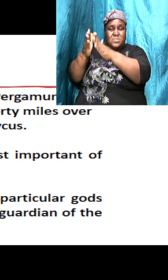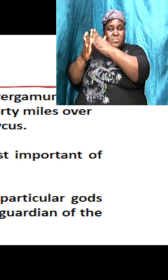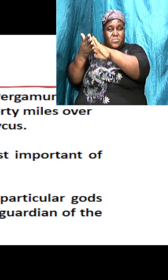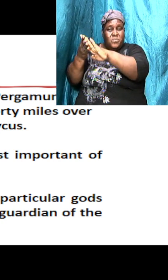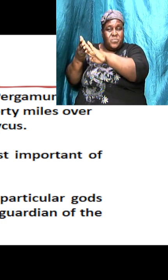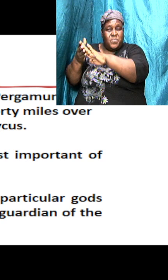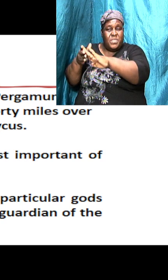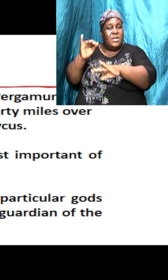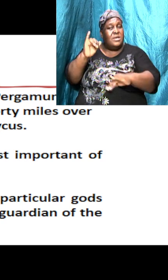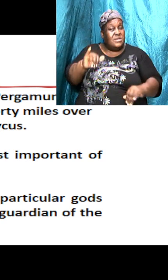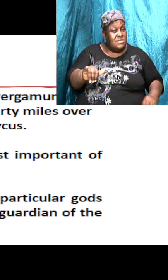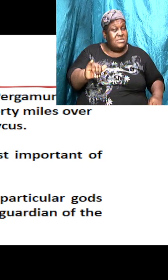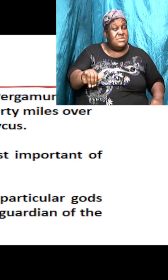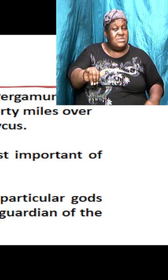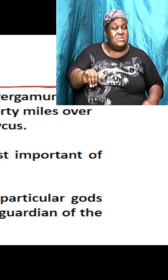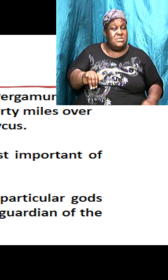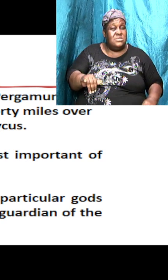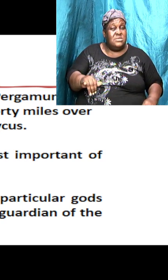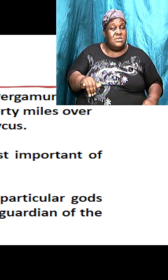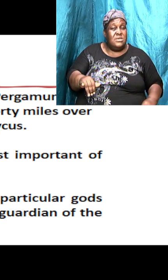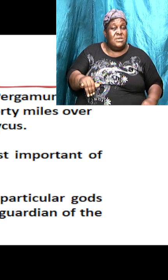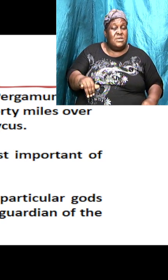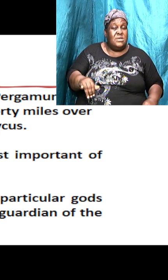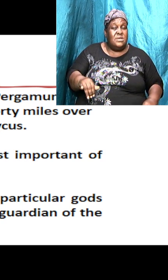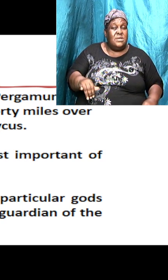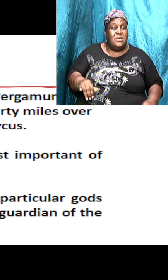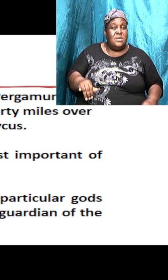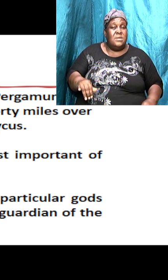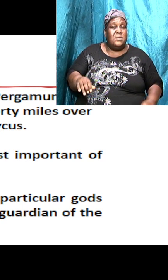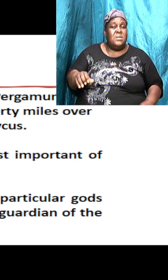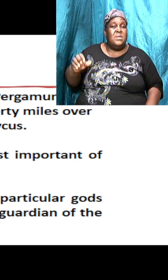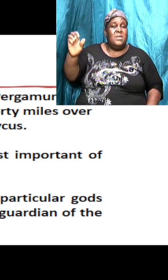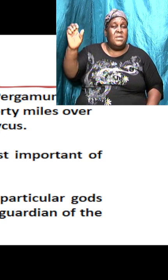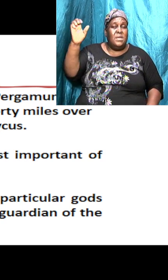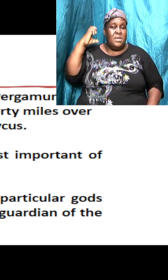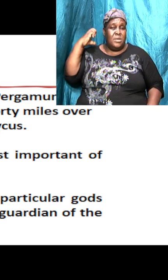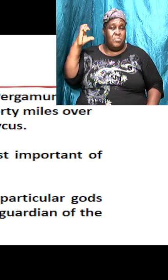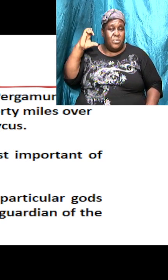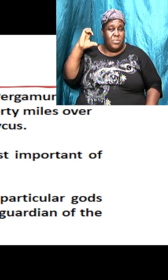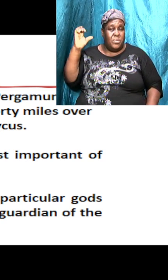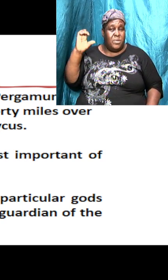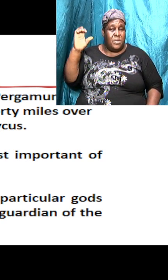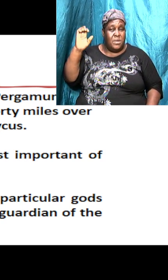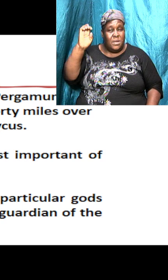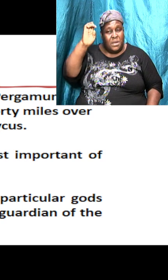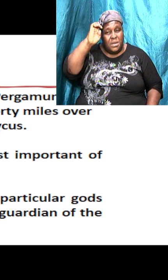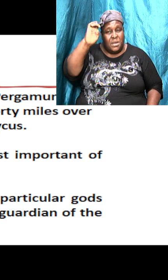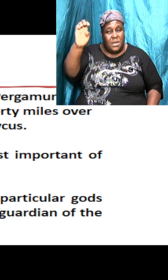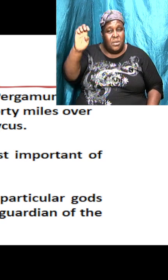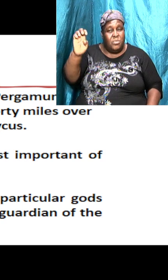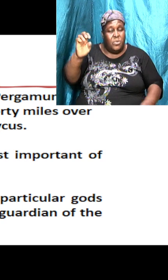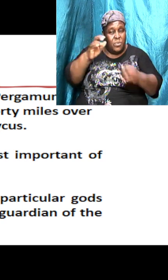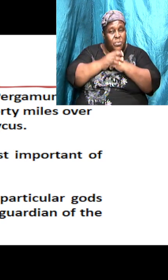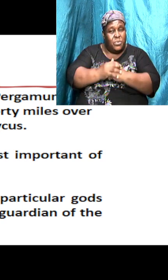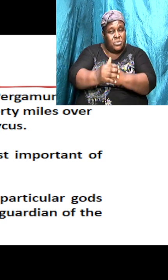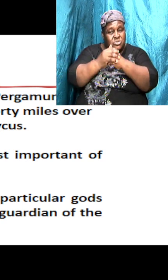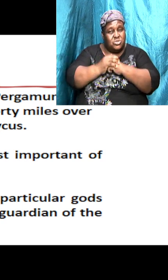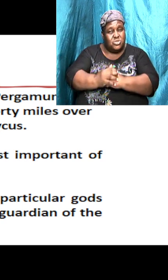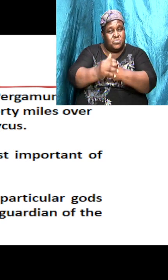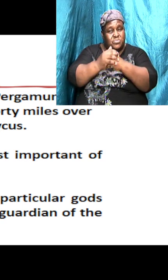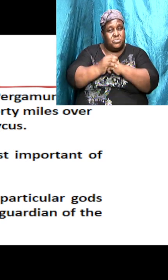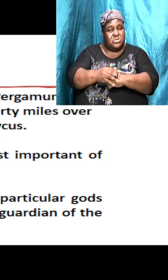was still that concept of emperor worship. It was required because they saw